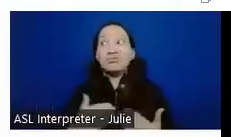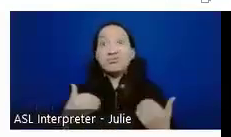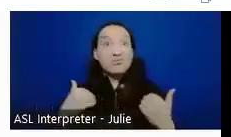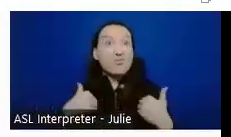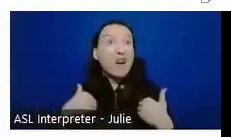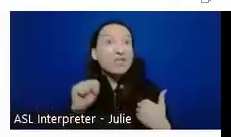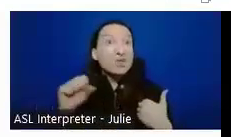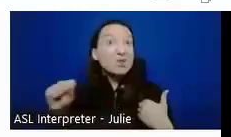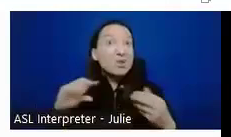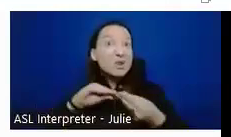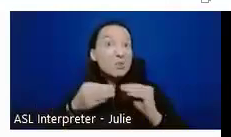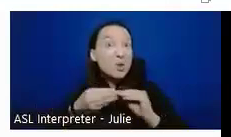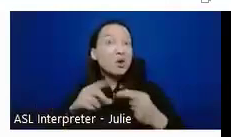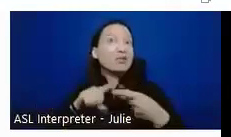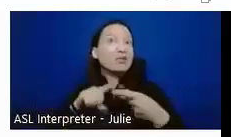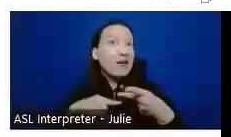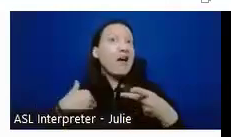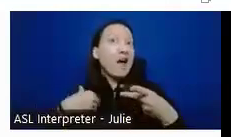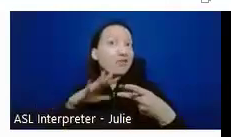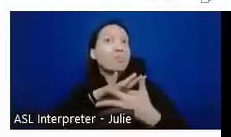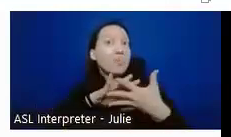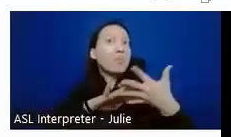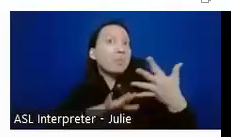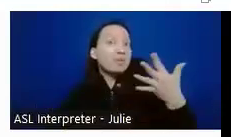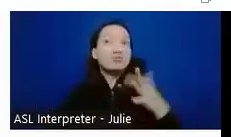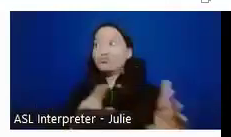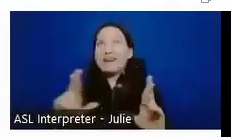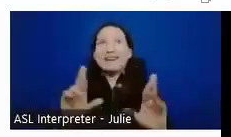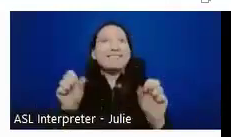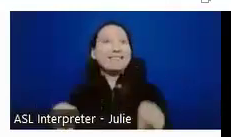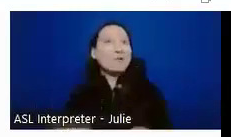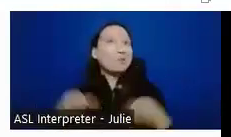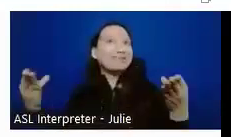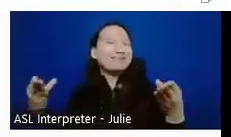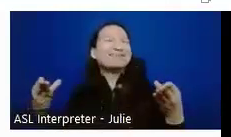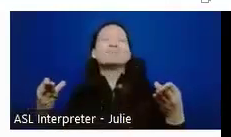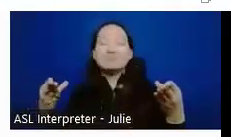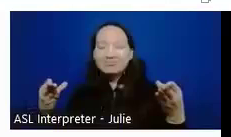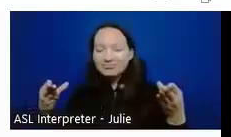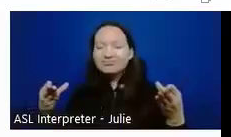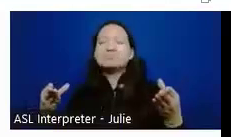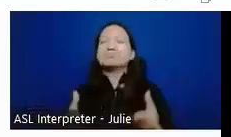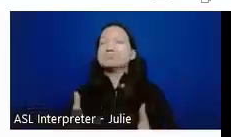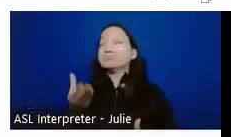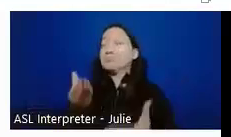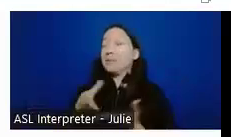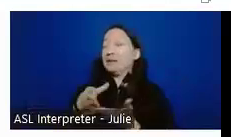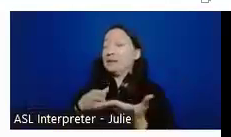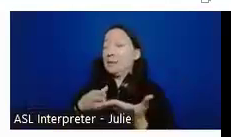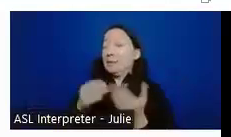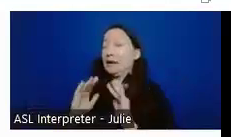their social security number or whatever else they need in order to open an account. Maybe some of it can be